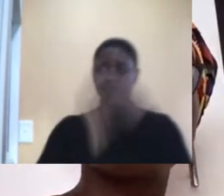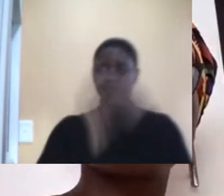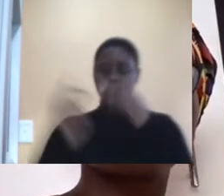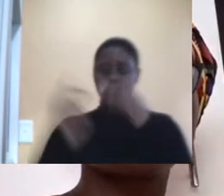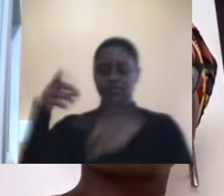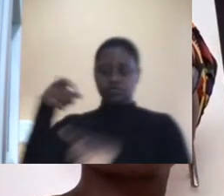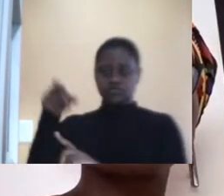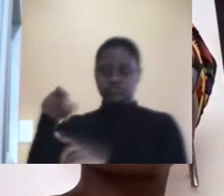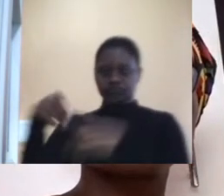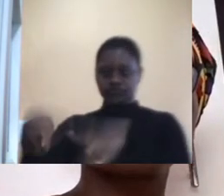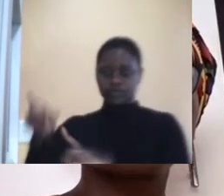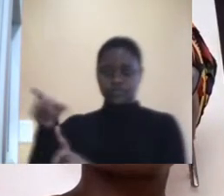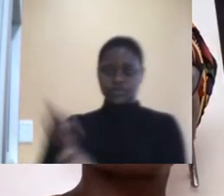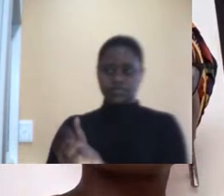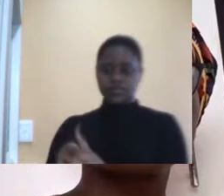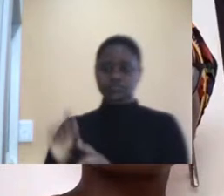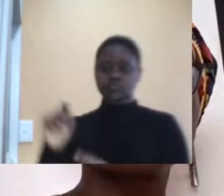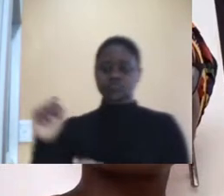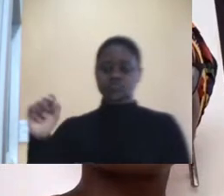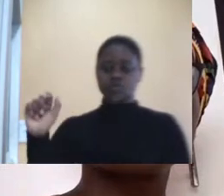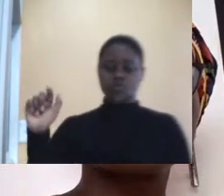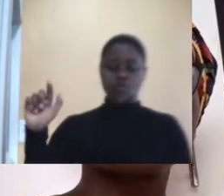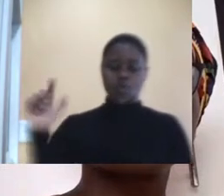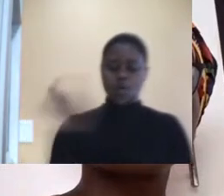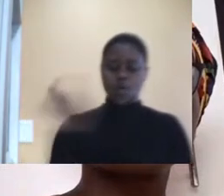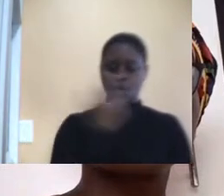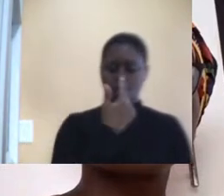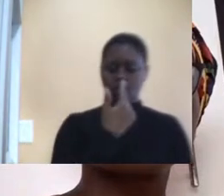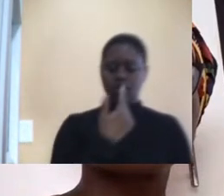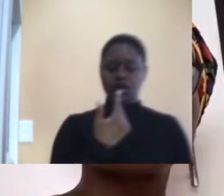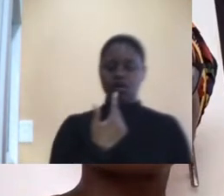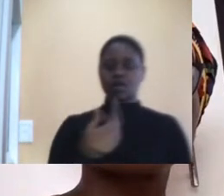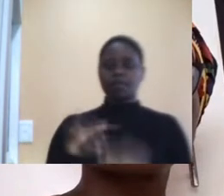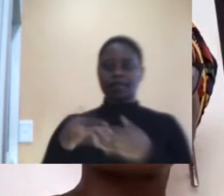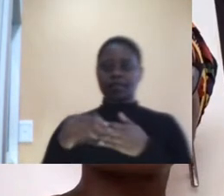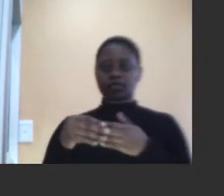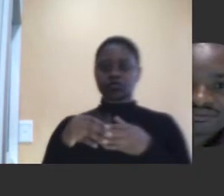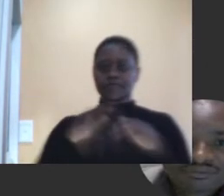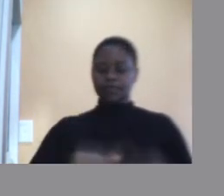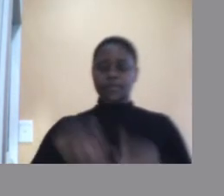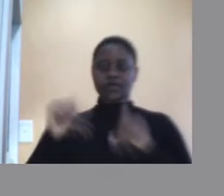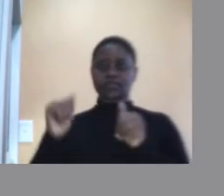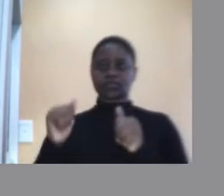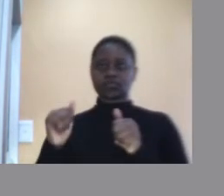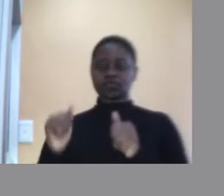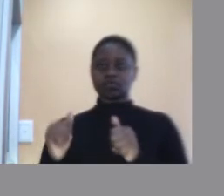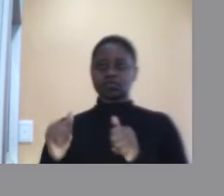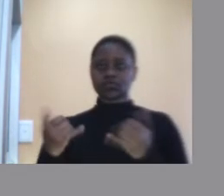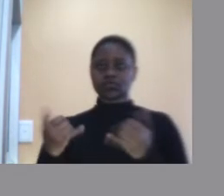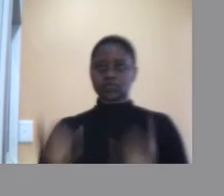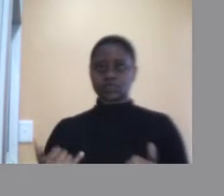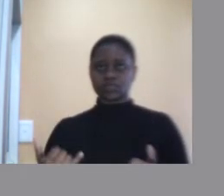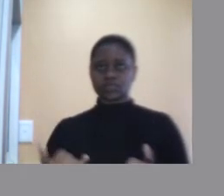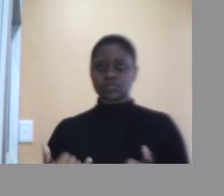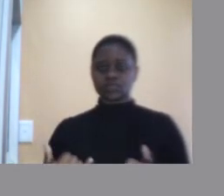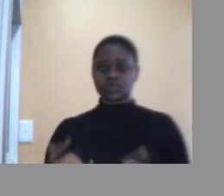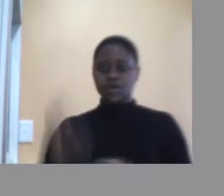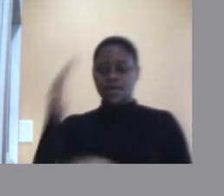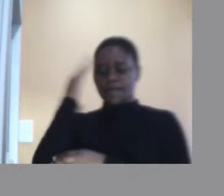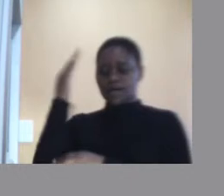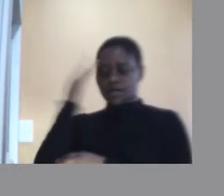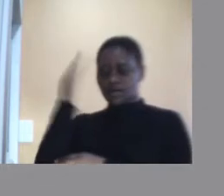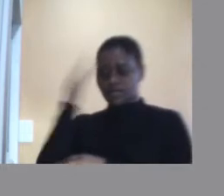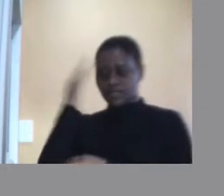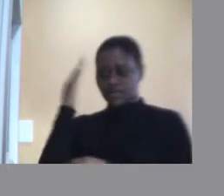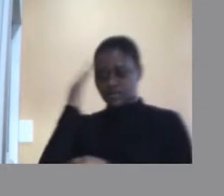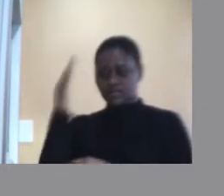Chairperson, all members of the provincial legislature. Receive my revolutionary greetings on behalf